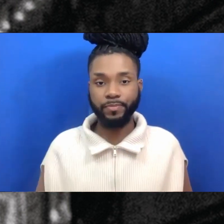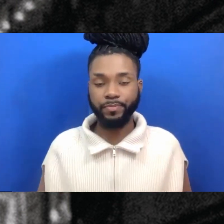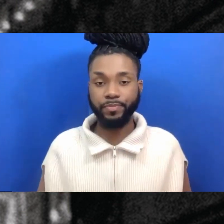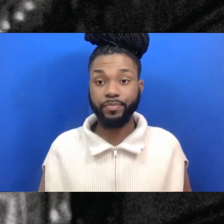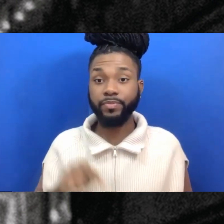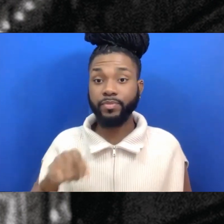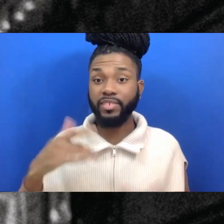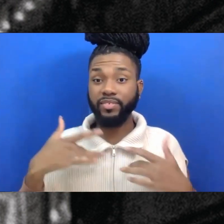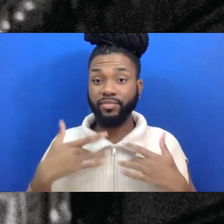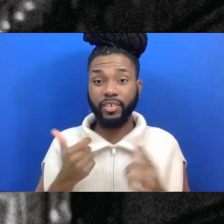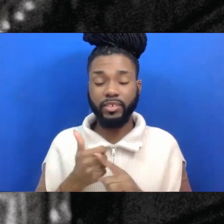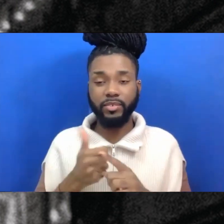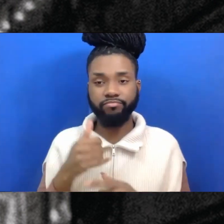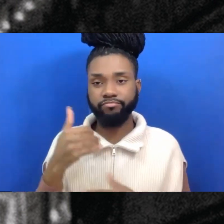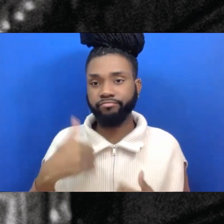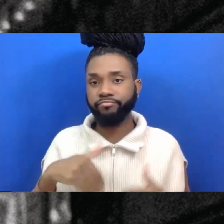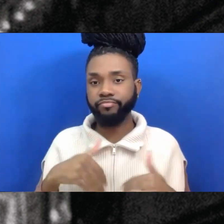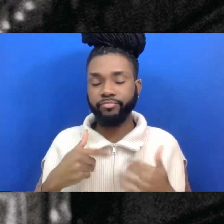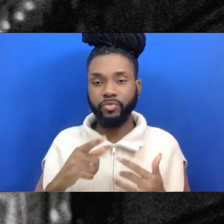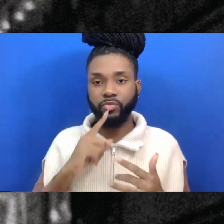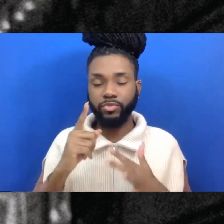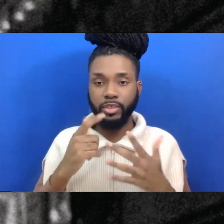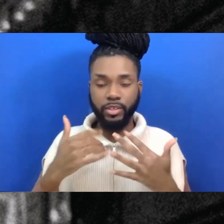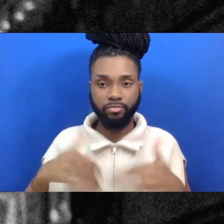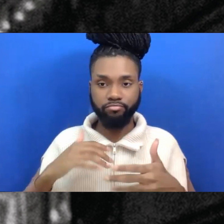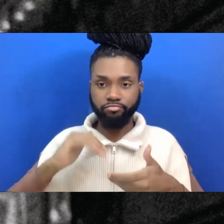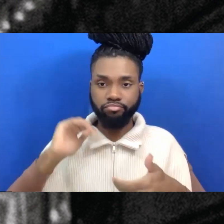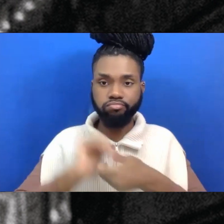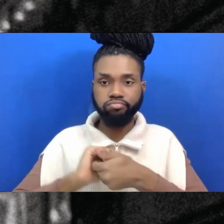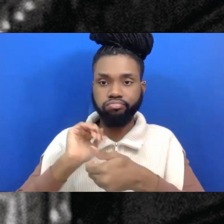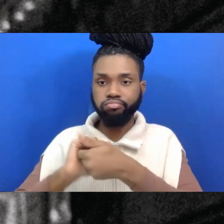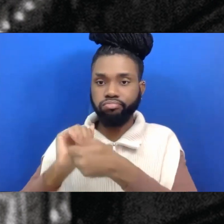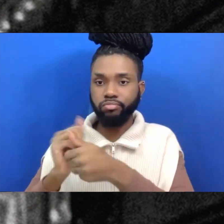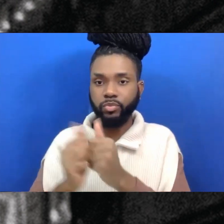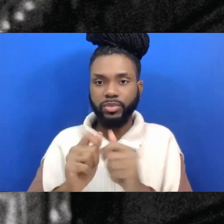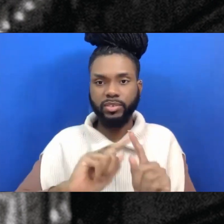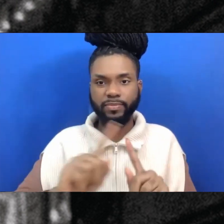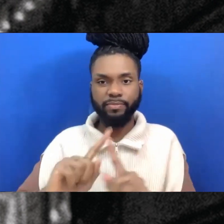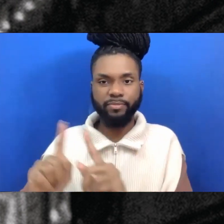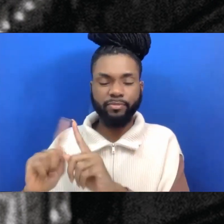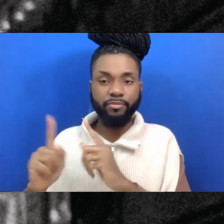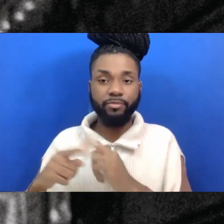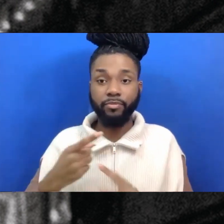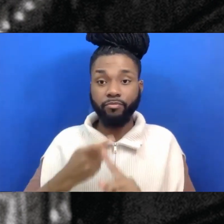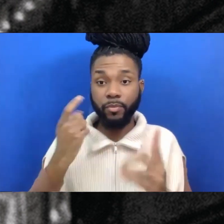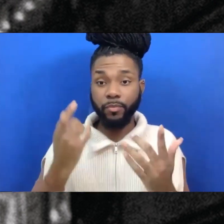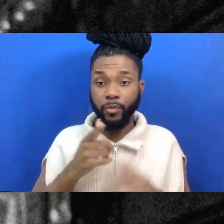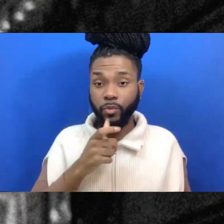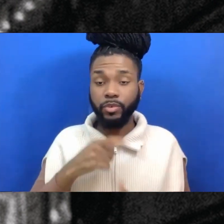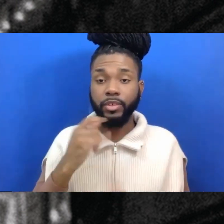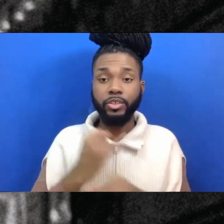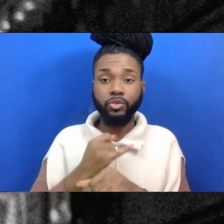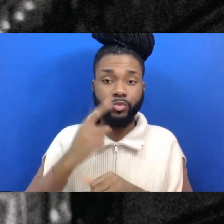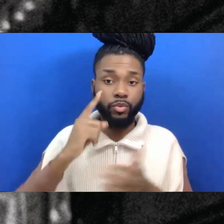event has been a massively collaborative effort between the Institute for Research